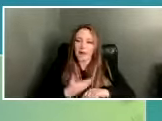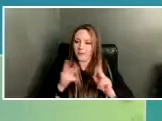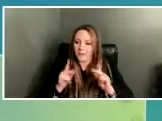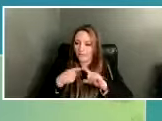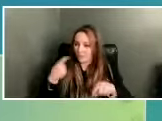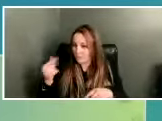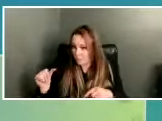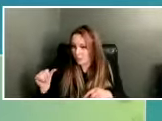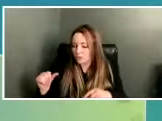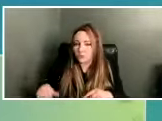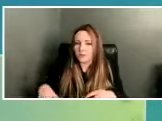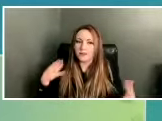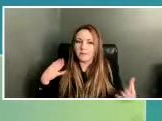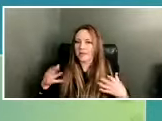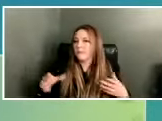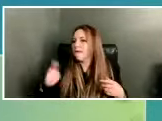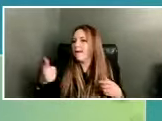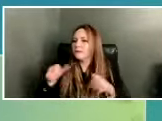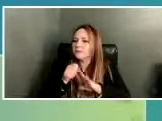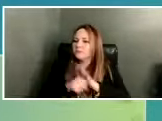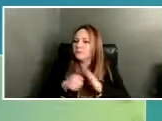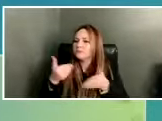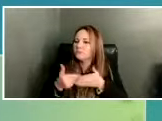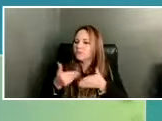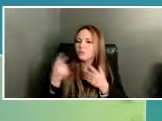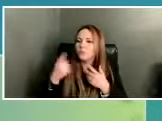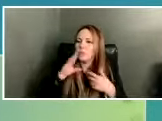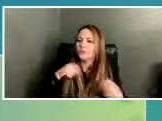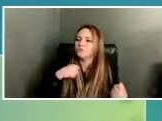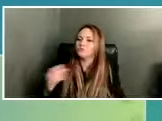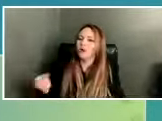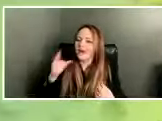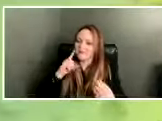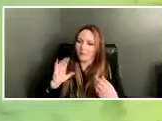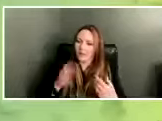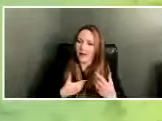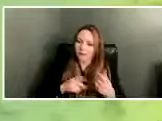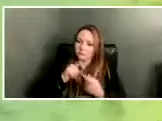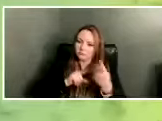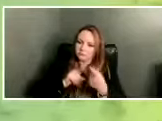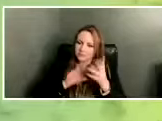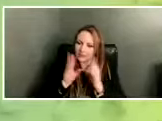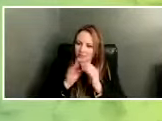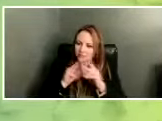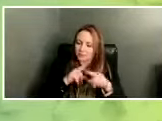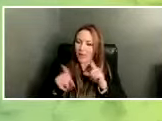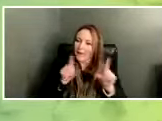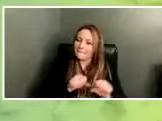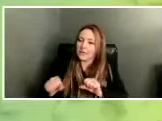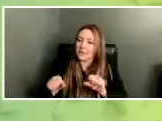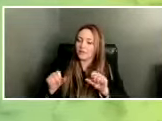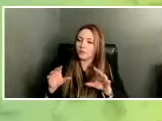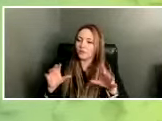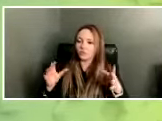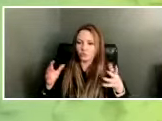Georgia or maybe the surrounding states. Someone would come and drive up, for our in-person sessions. But by being able to open this